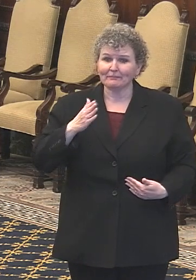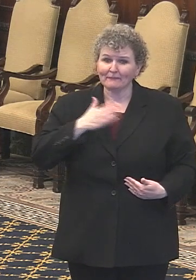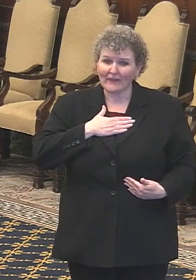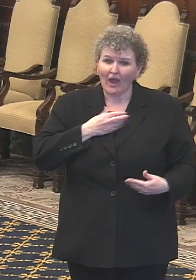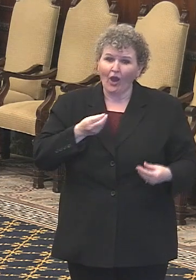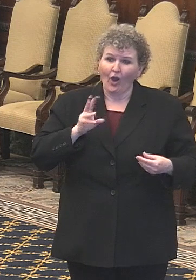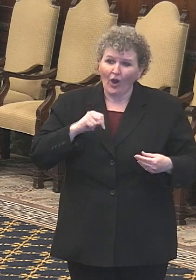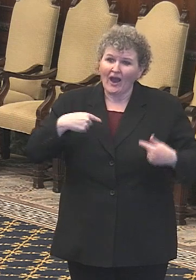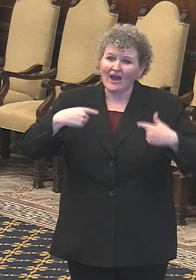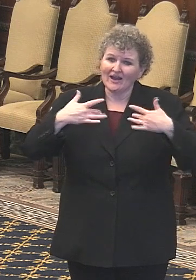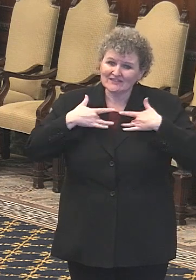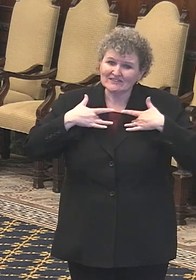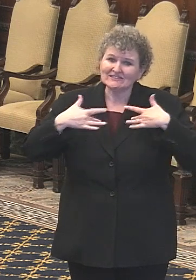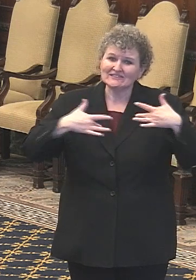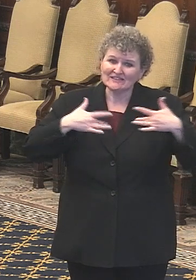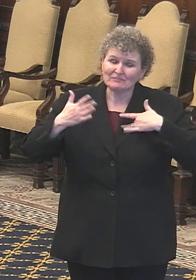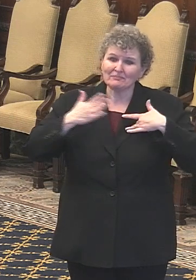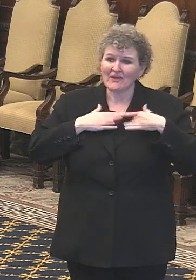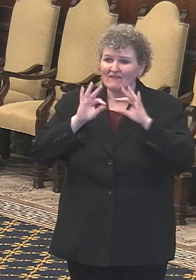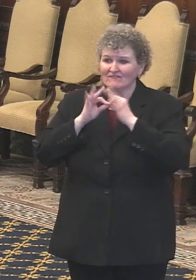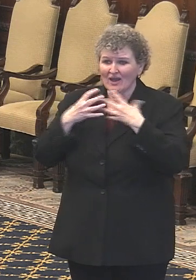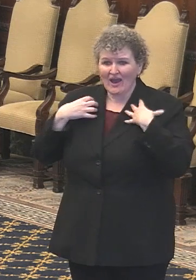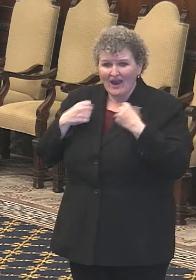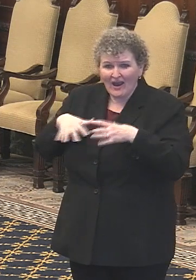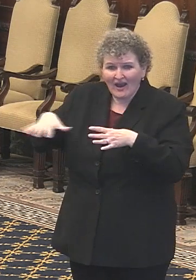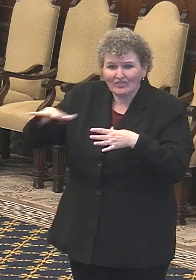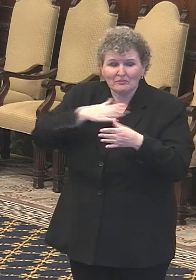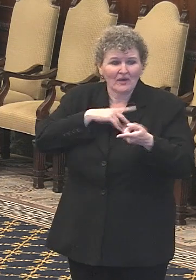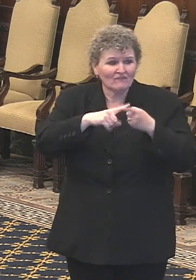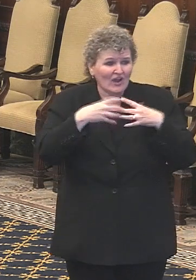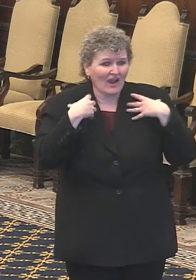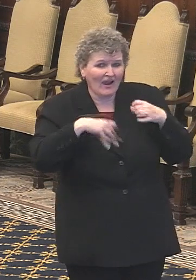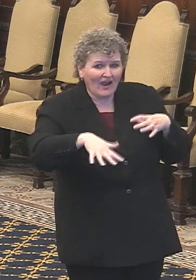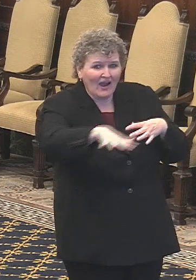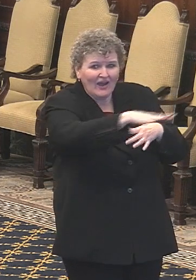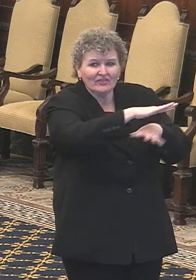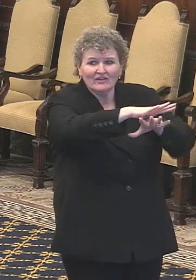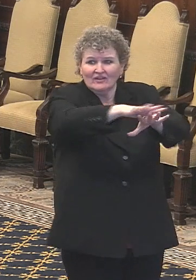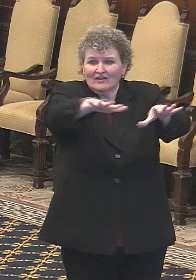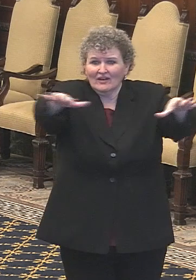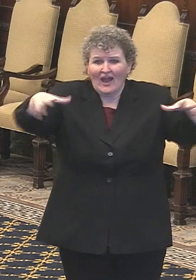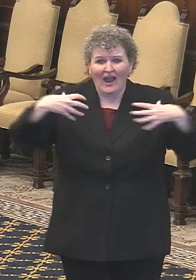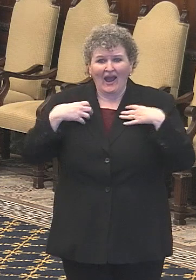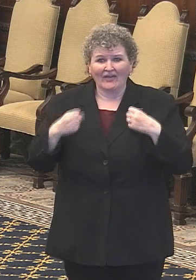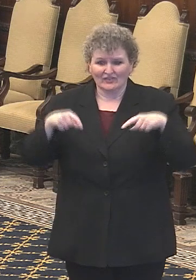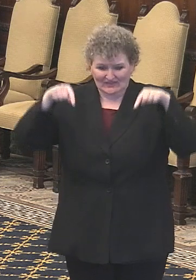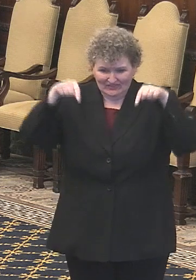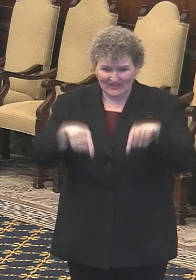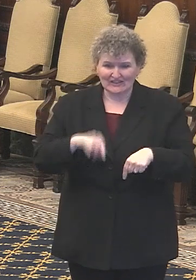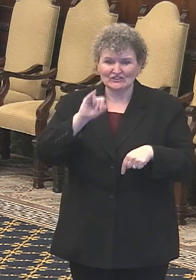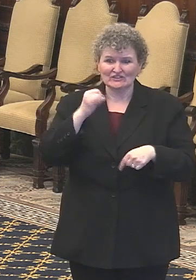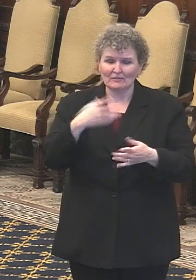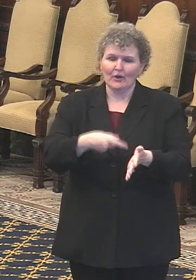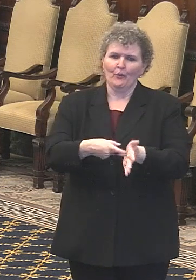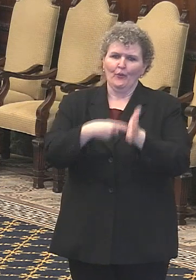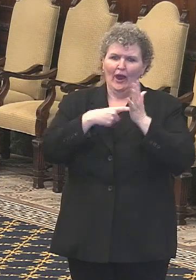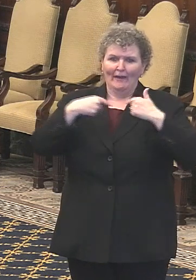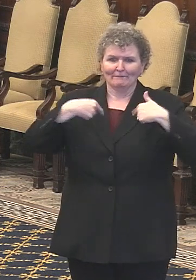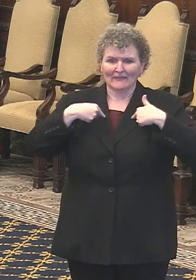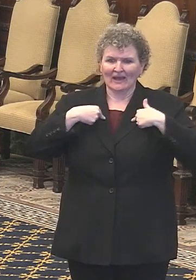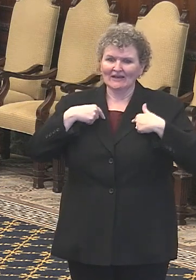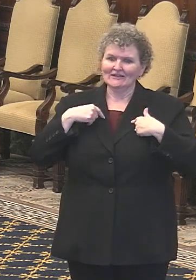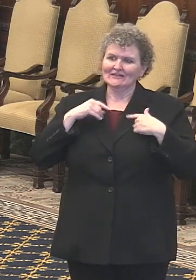doing that analysis now, and hopefully by May 1st or thereabouts, we'll have something for the city to put forward. The school district's another total separate